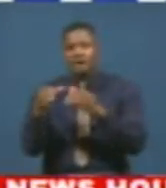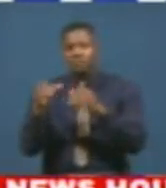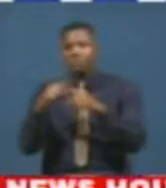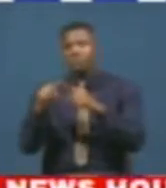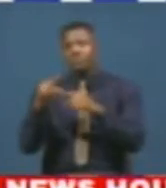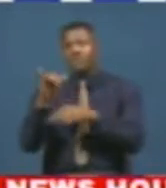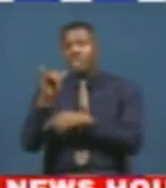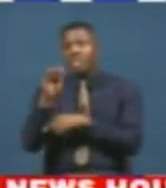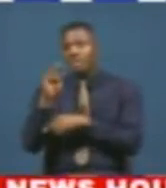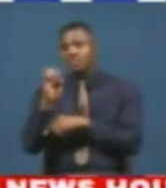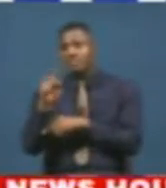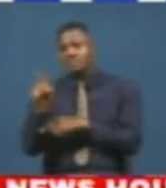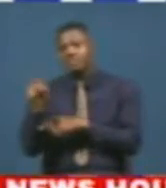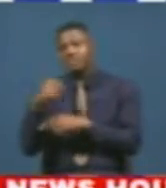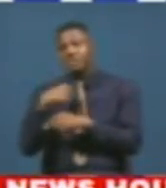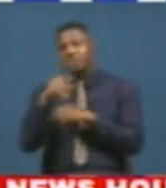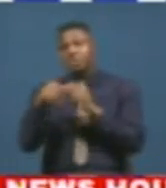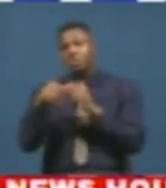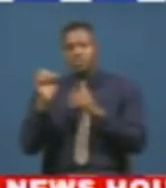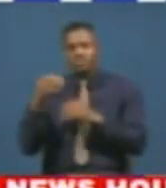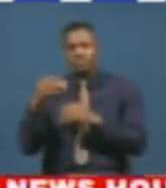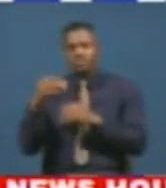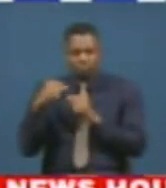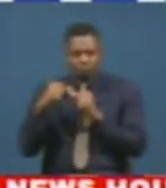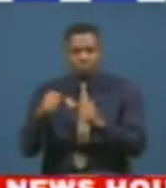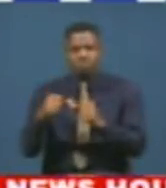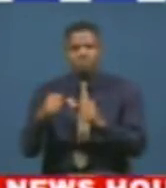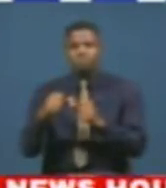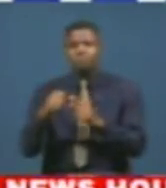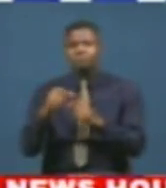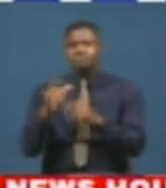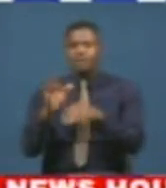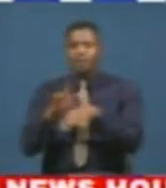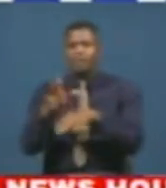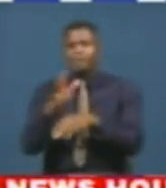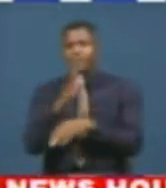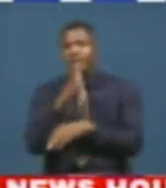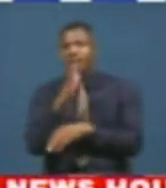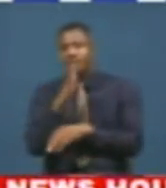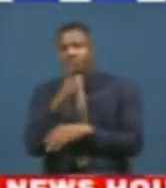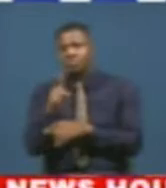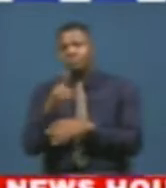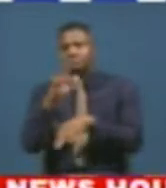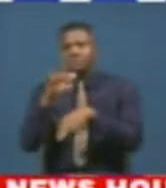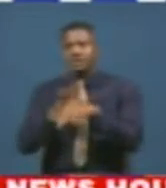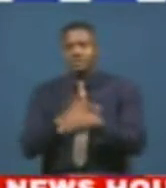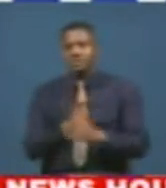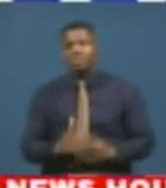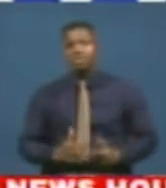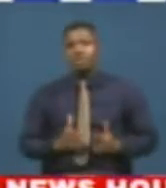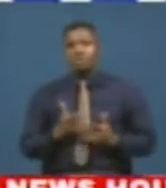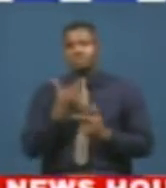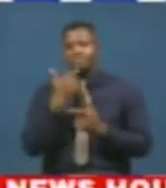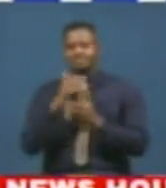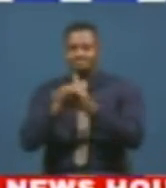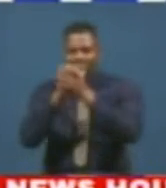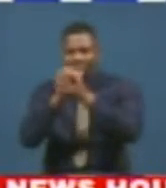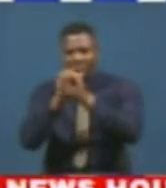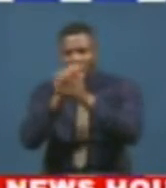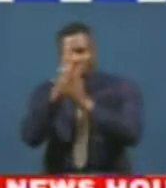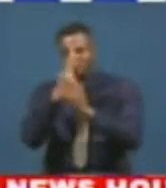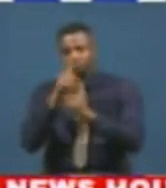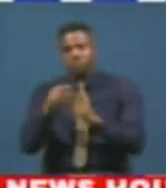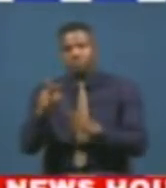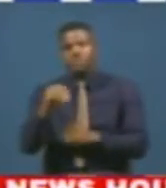micro-enterprises. Let us all reach out to our mothers who have impacted our lives and say, are you equal to all of them?